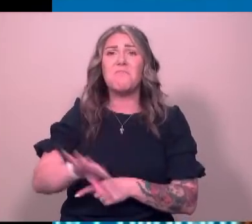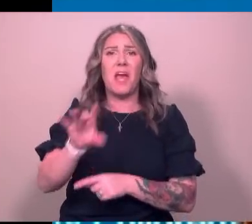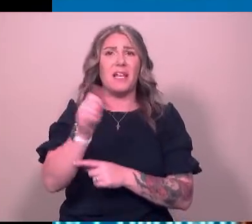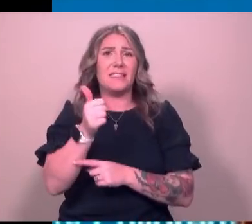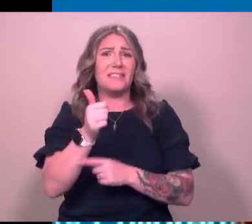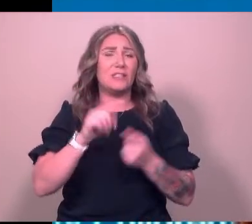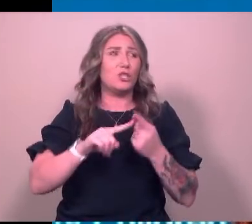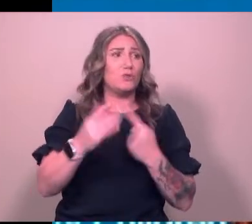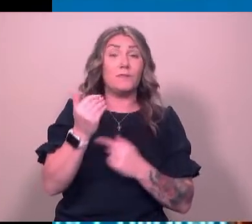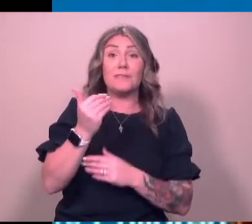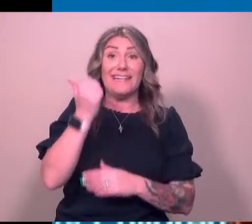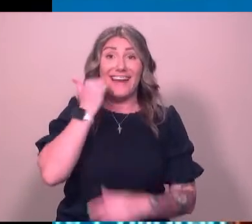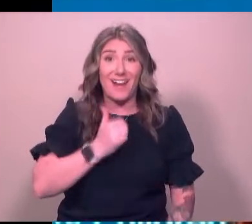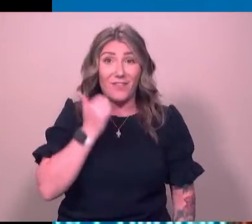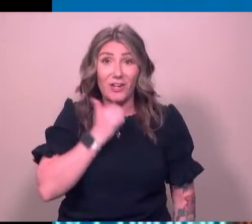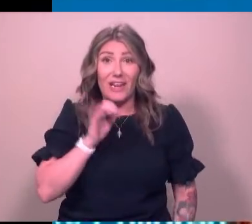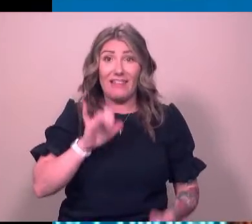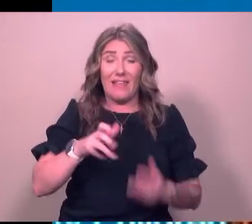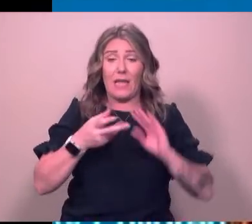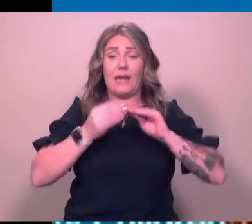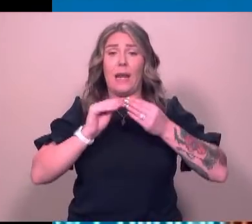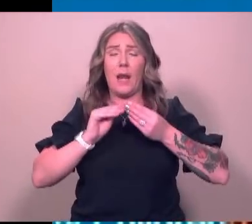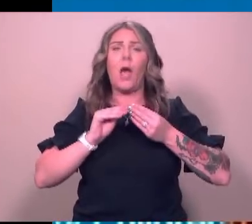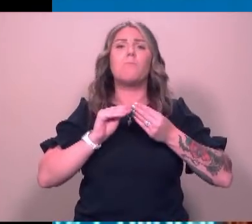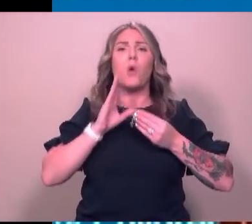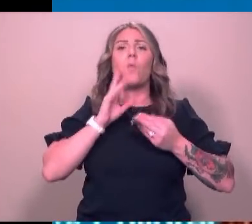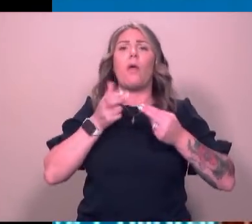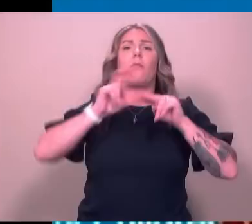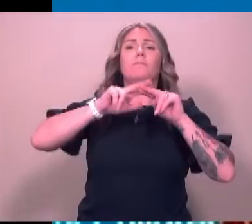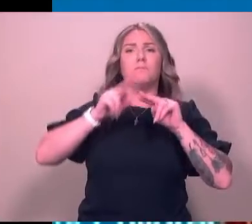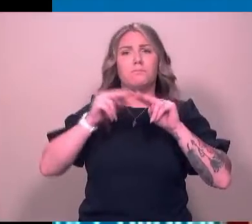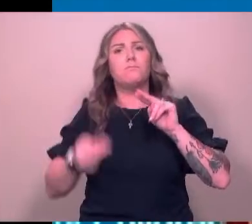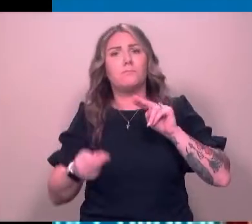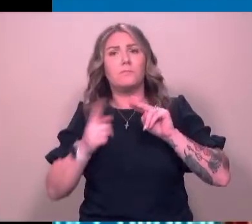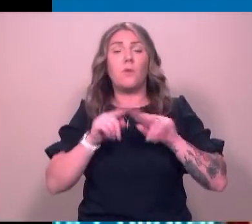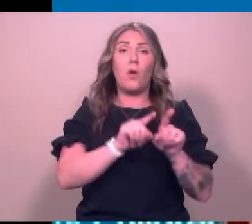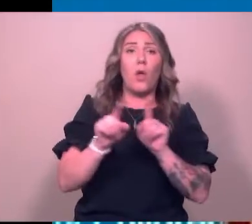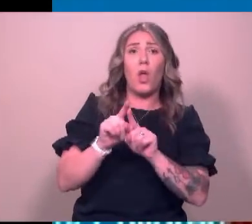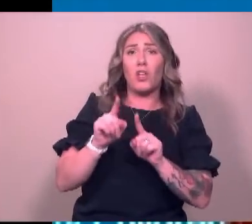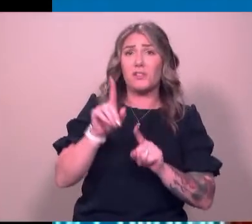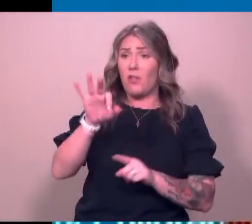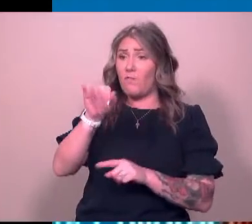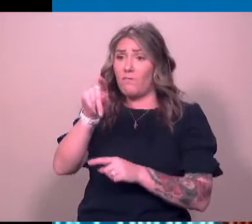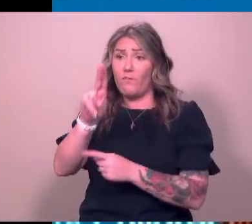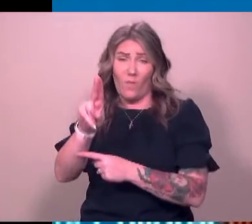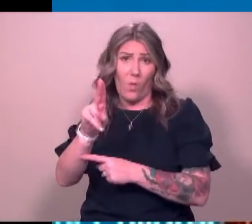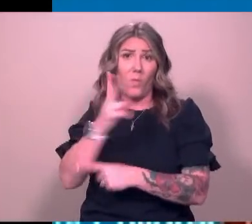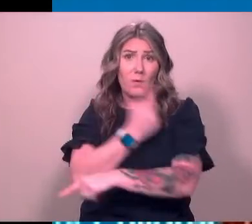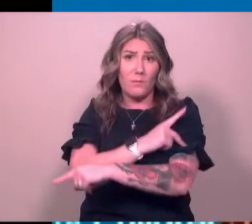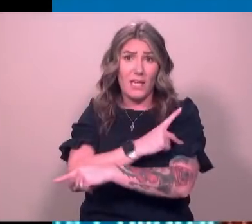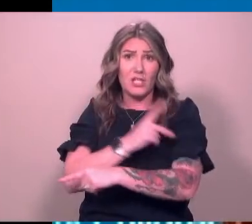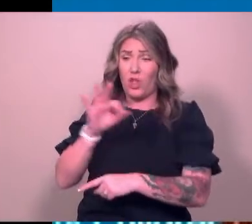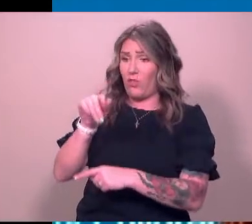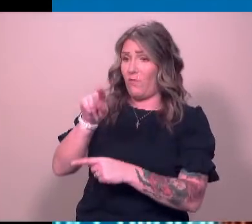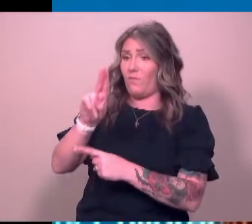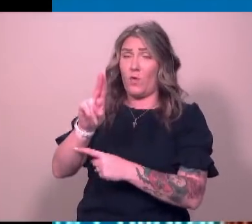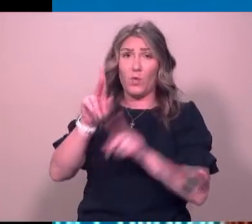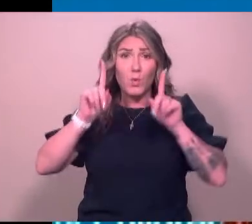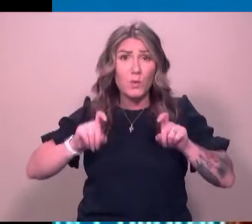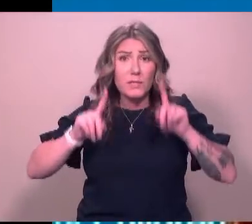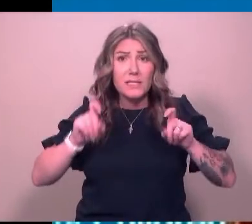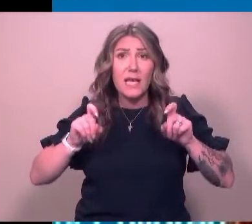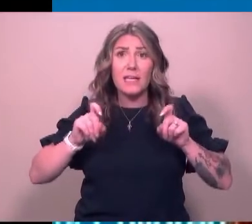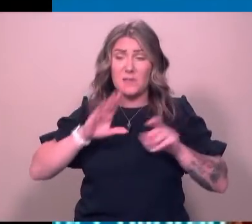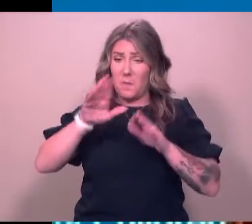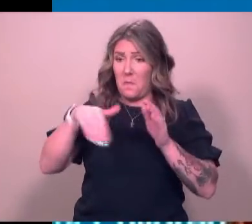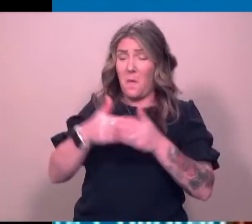15 every day. That number fluctuates, obviously. We also have flu patients in-house. Our flu testing across